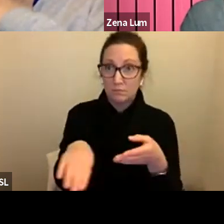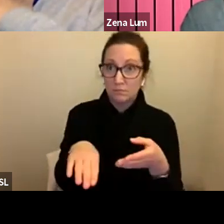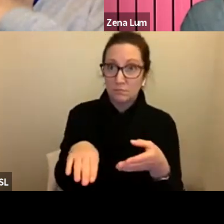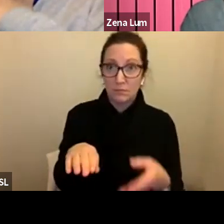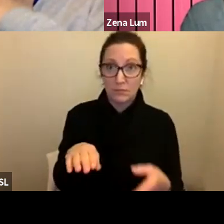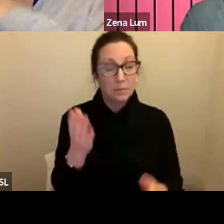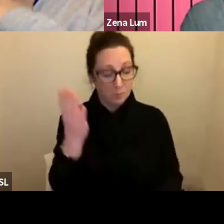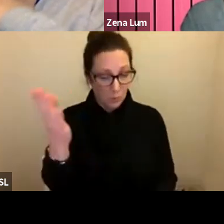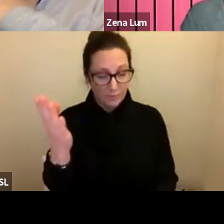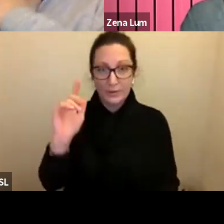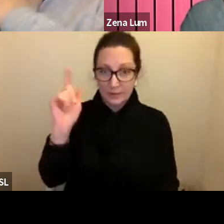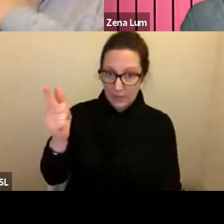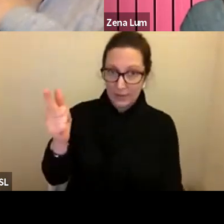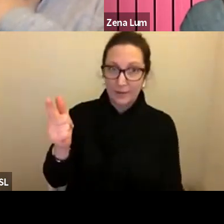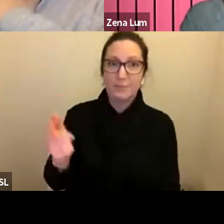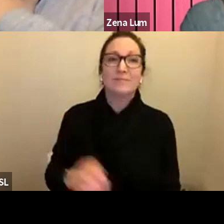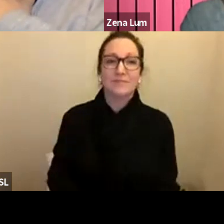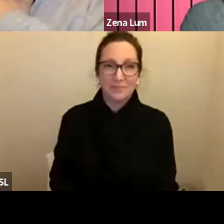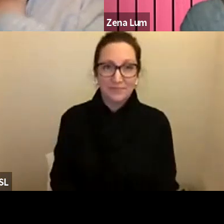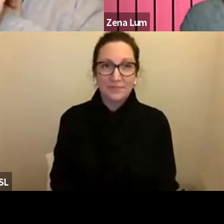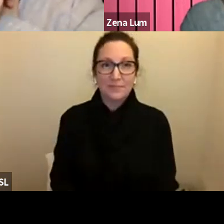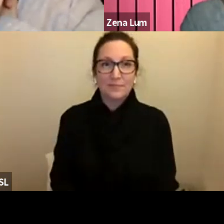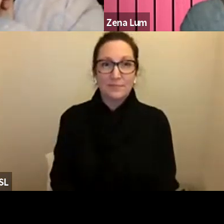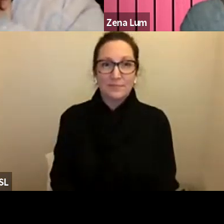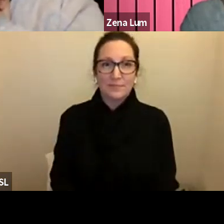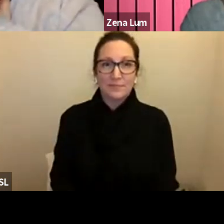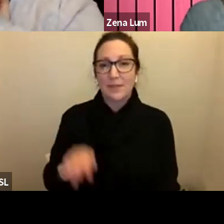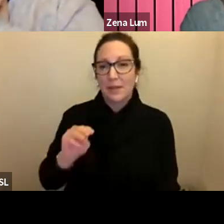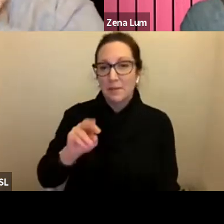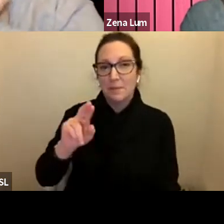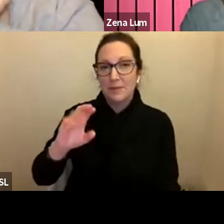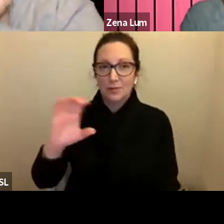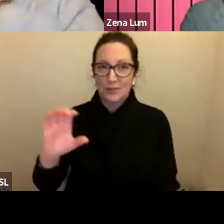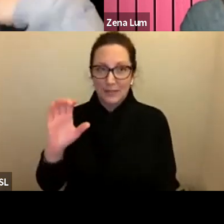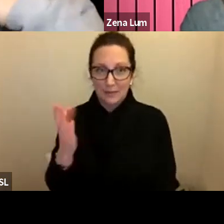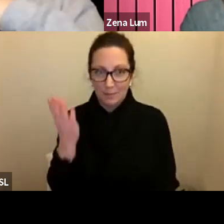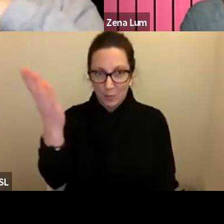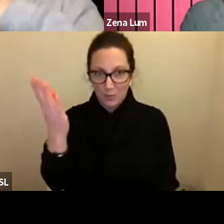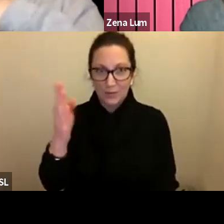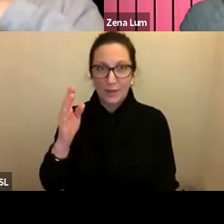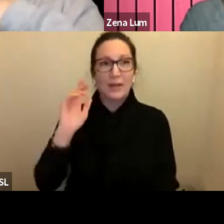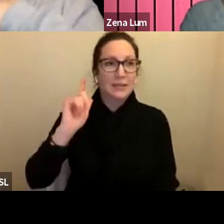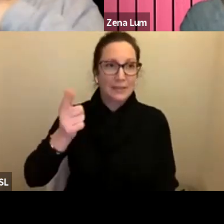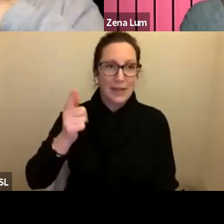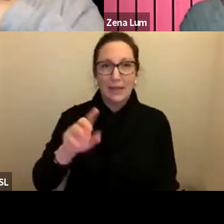moved. Second. That was Mr. Contompassus and Ms.